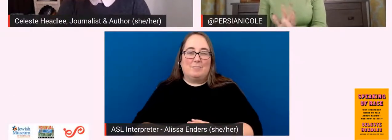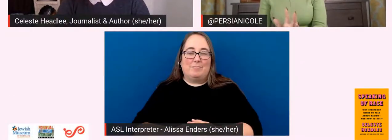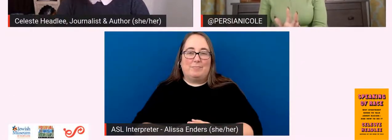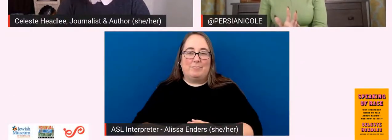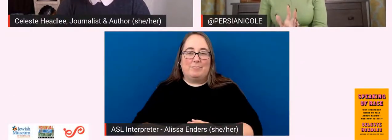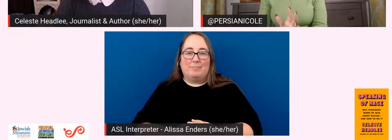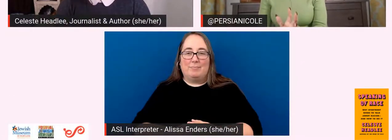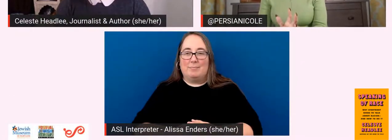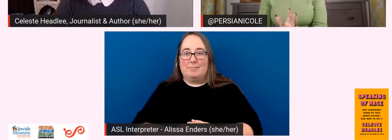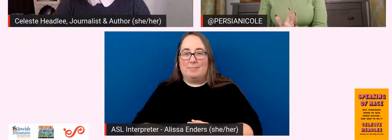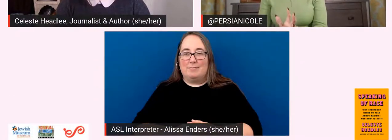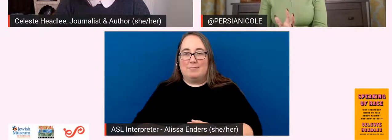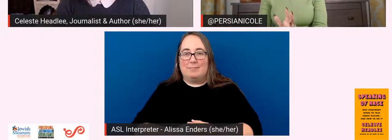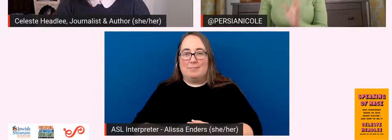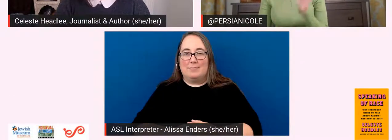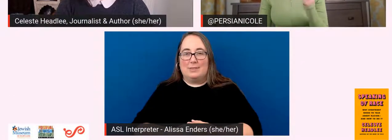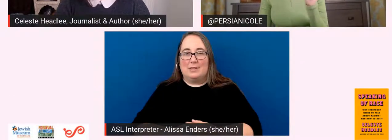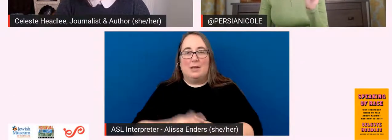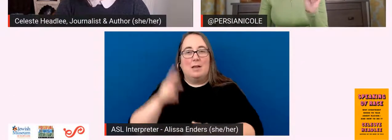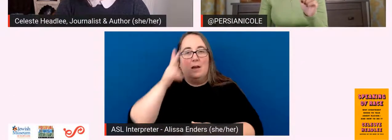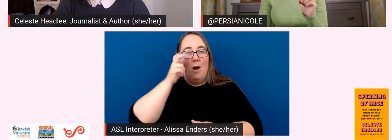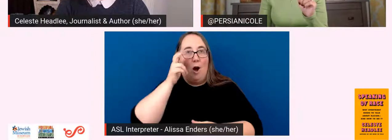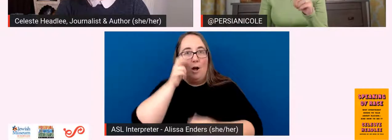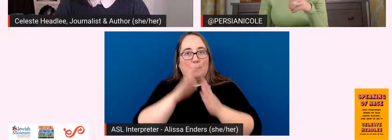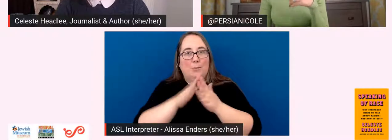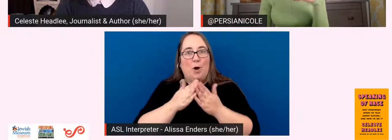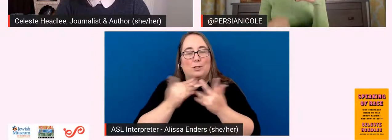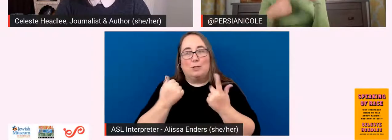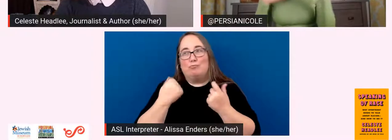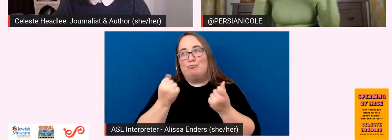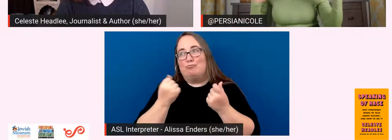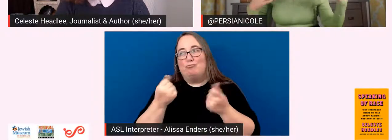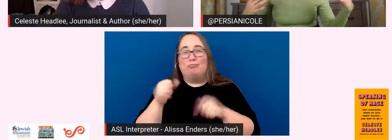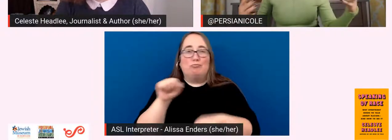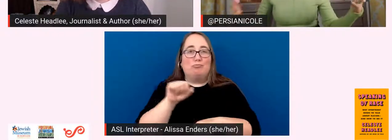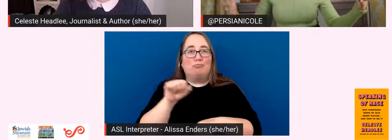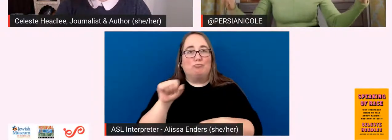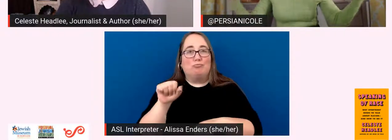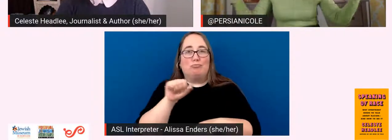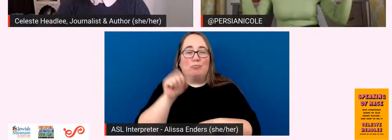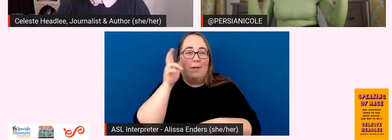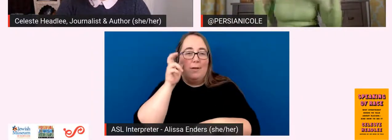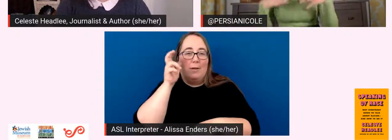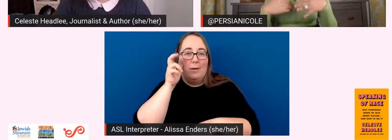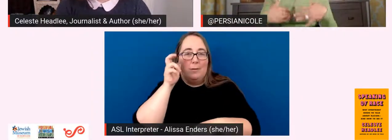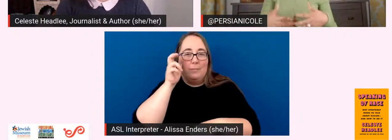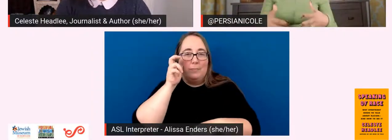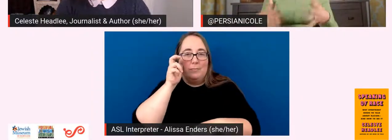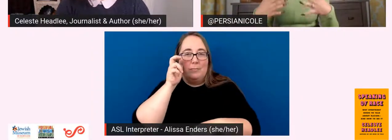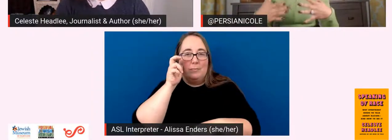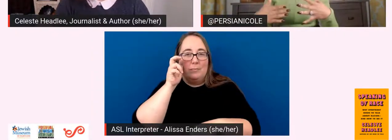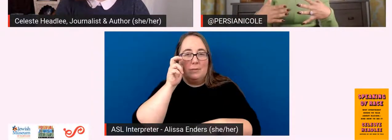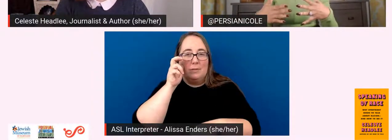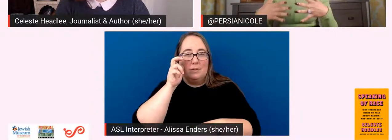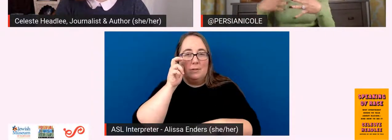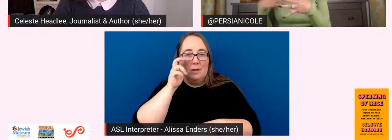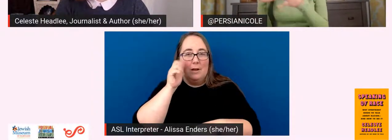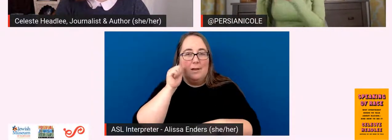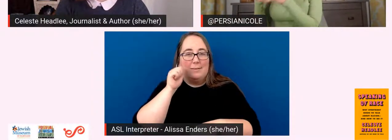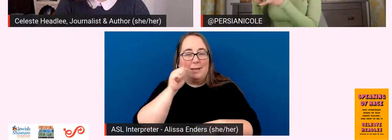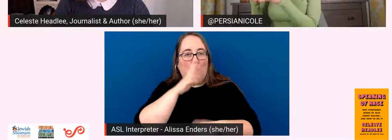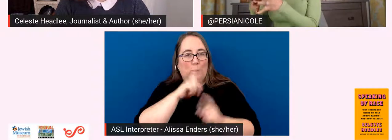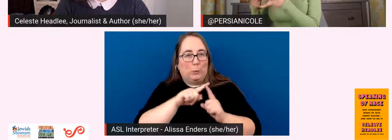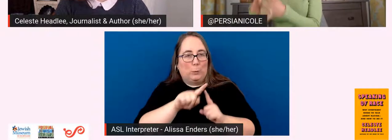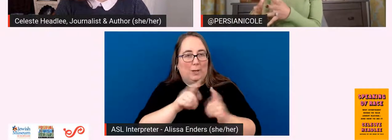It's always cool too with audiobooks because as you're taking long drives, like you can kind of like listen to it and just like talking to you now,